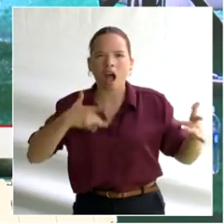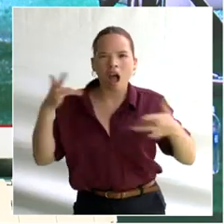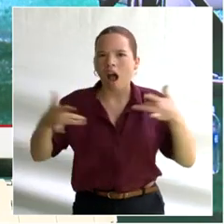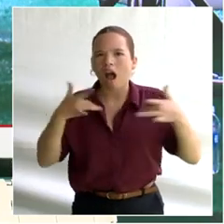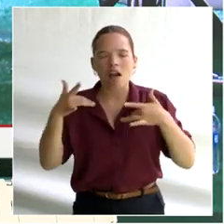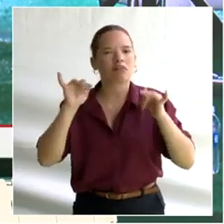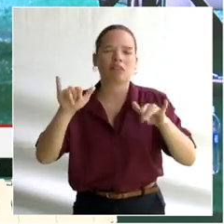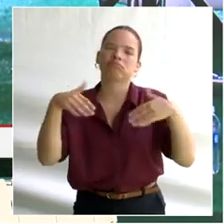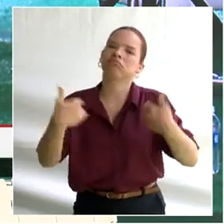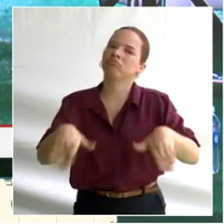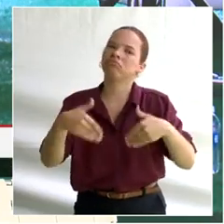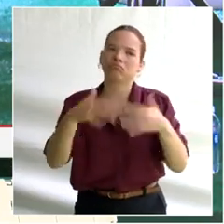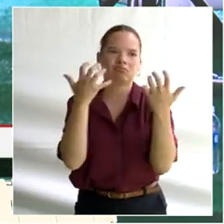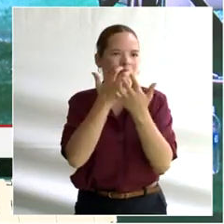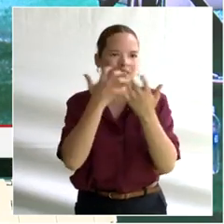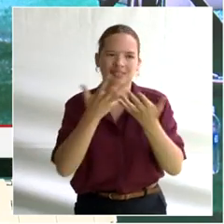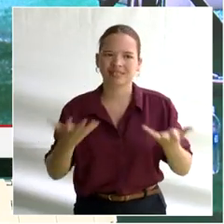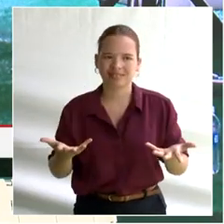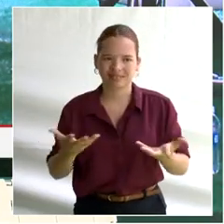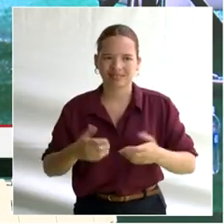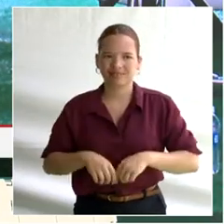John? Is he around?